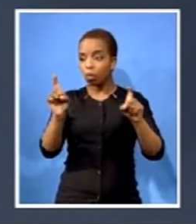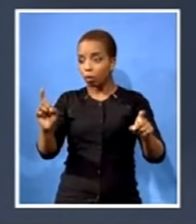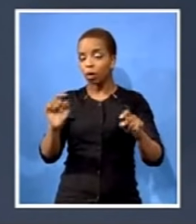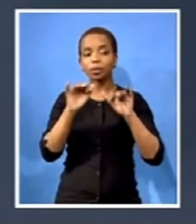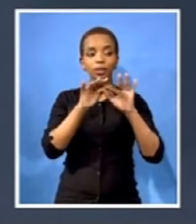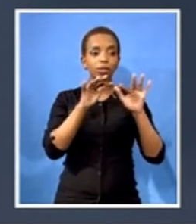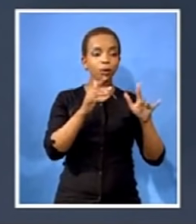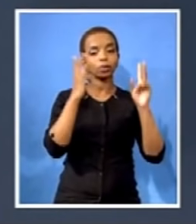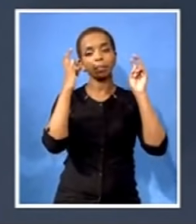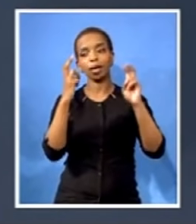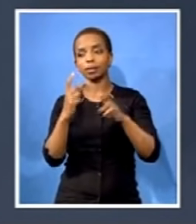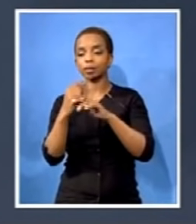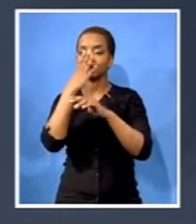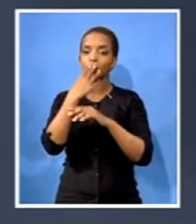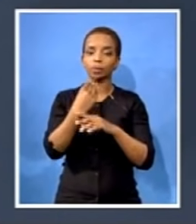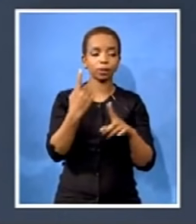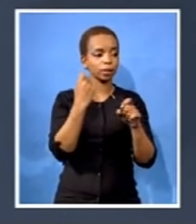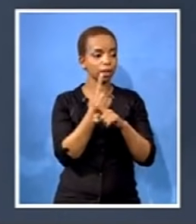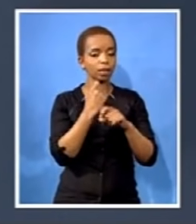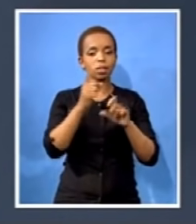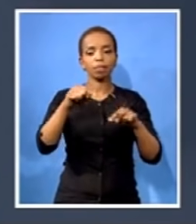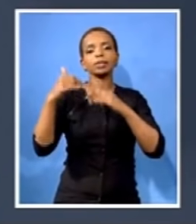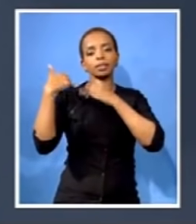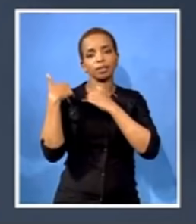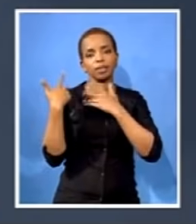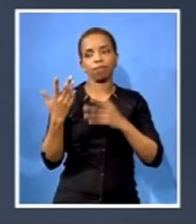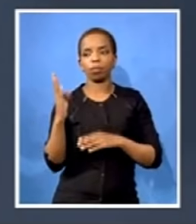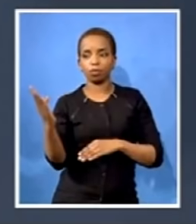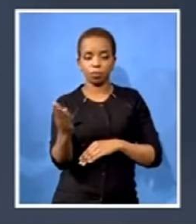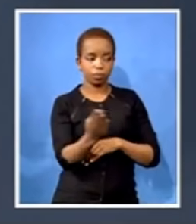At this point, let's welcome our SABC 3 viewers as we go back to our colleague Sipho Stuurman.